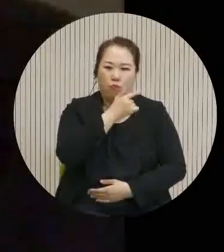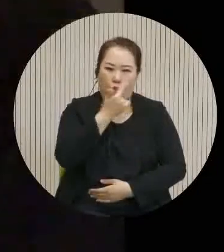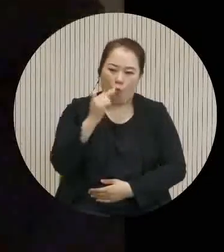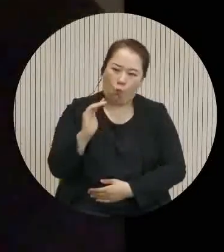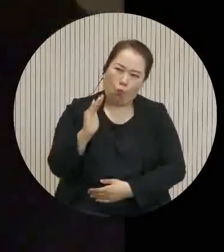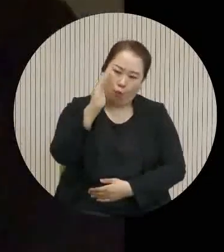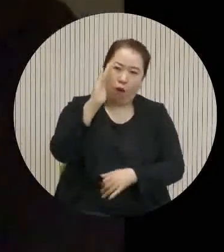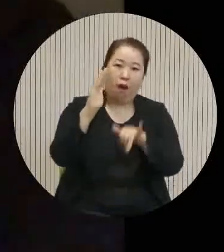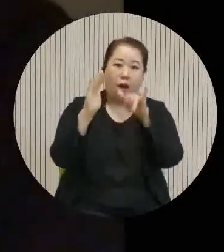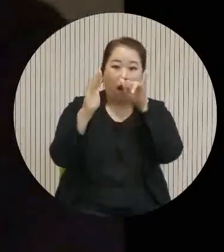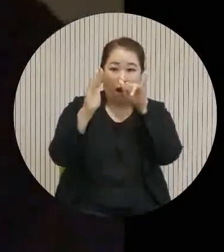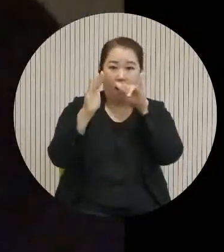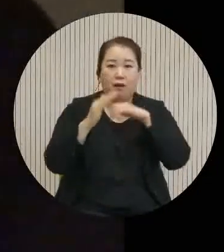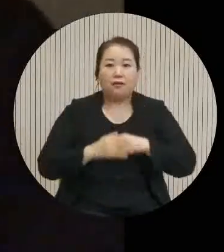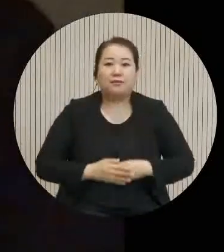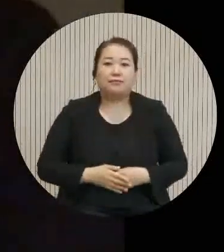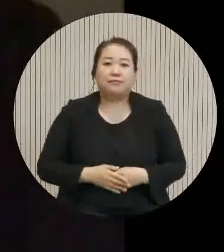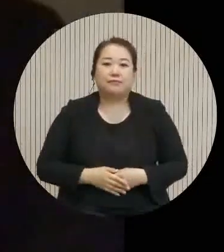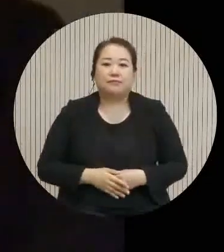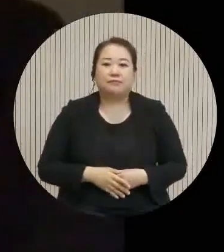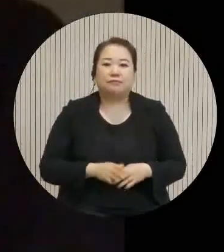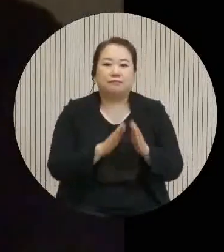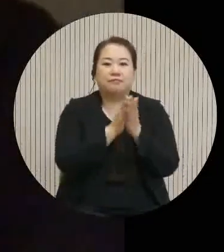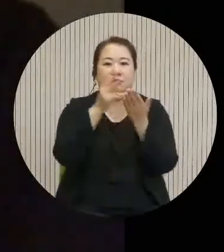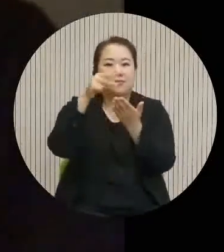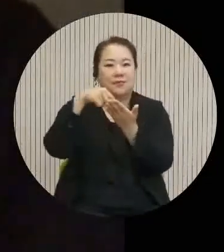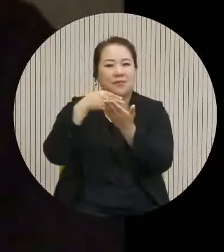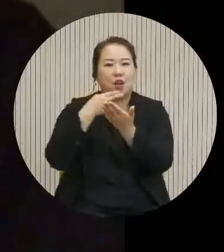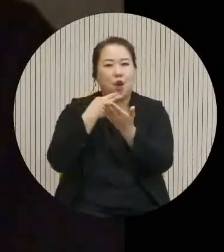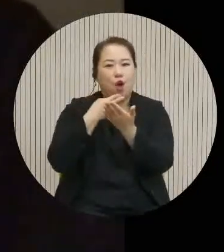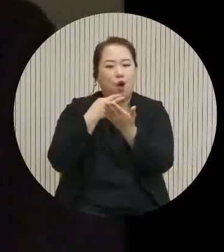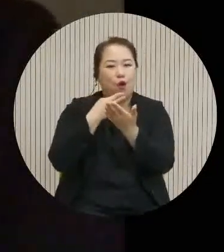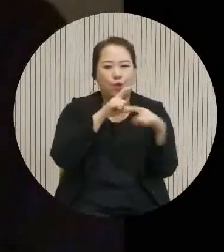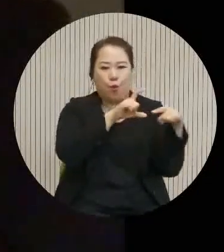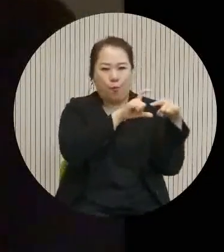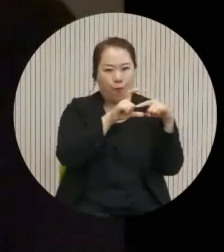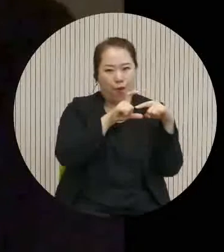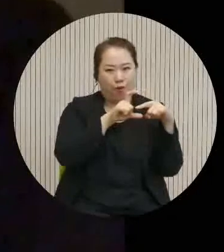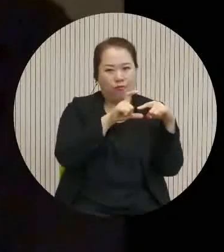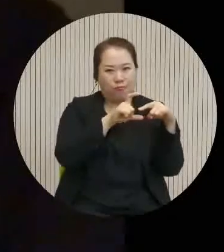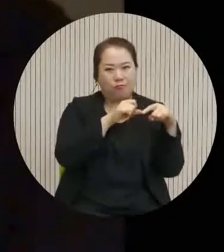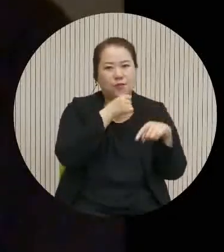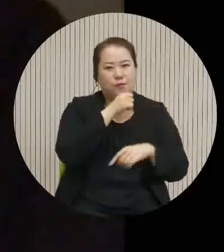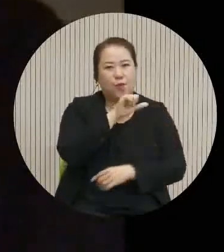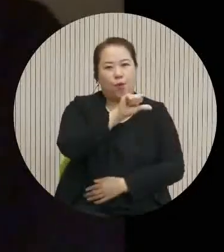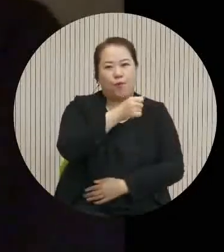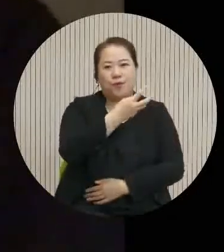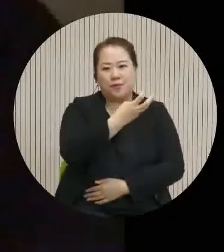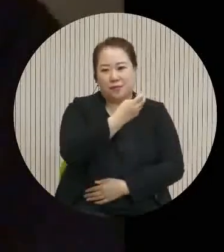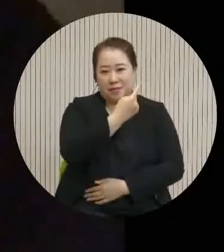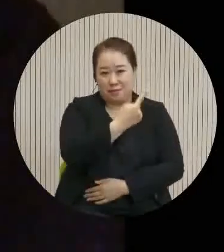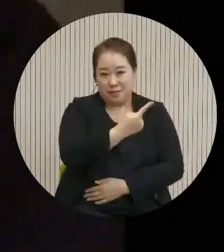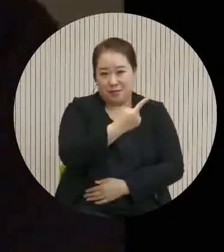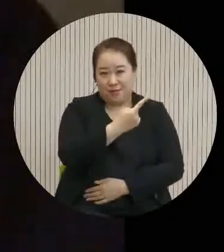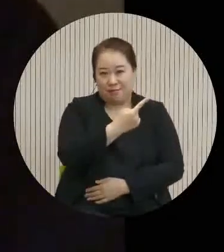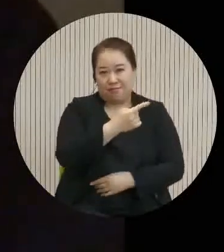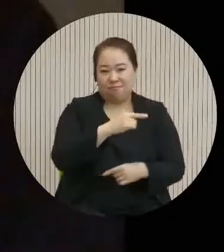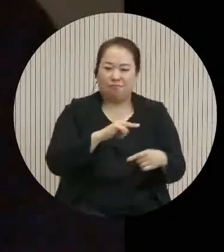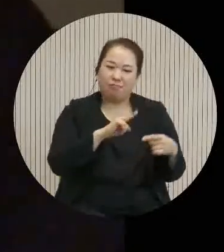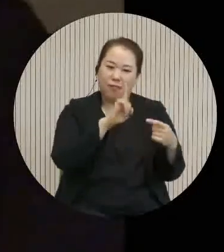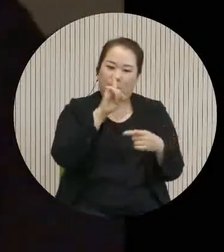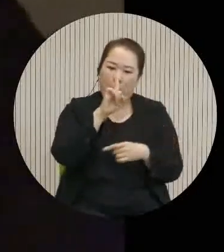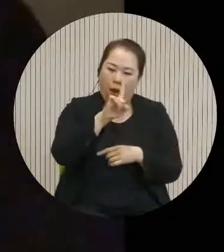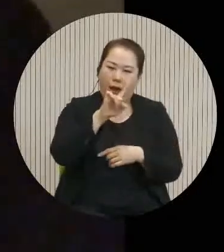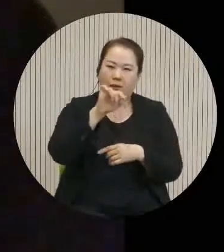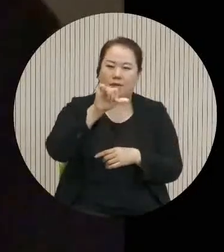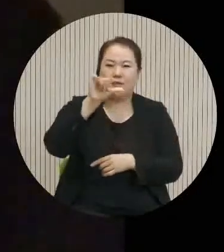Those who read no books at all had TOEFL score of 543. Those who read 1 to 5 books, 555. Those